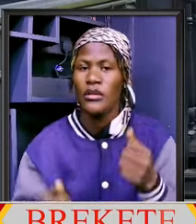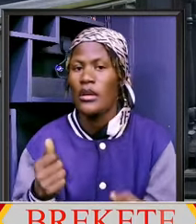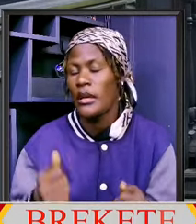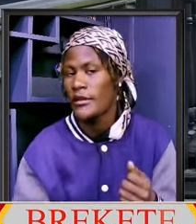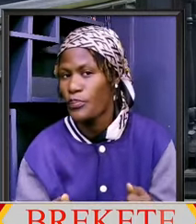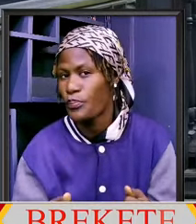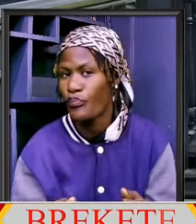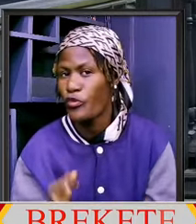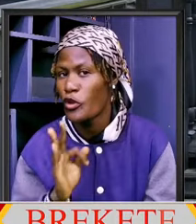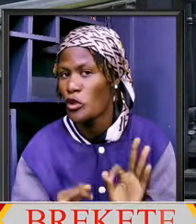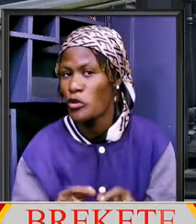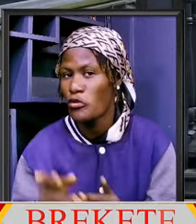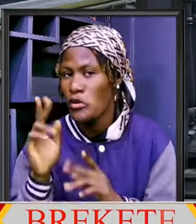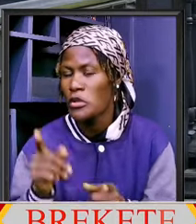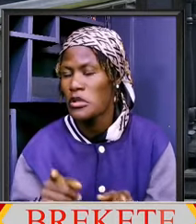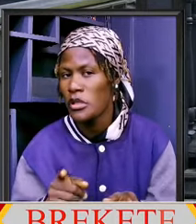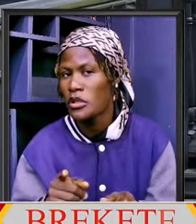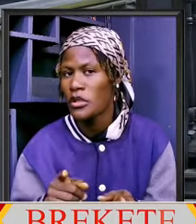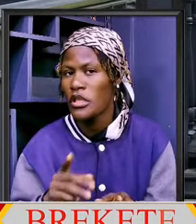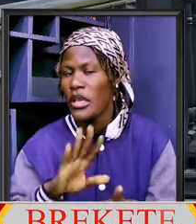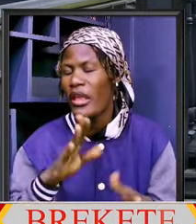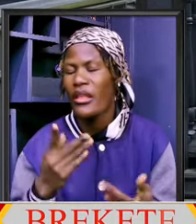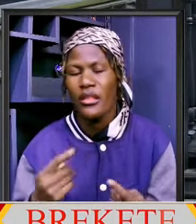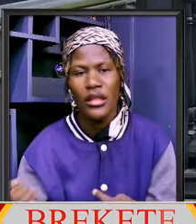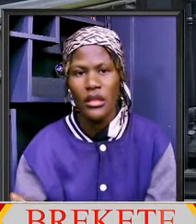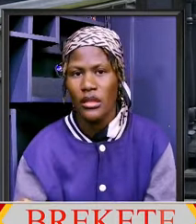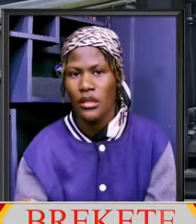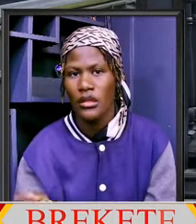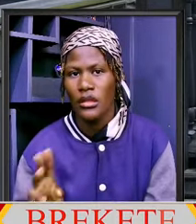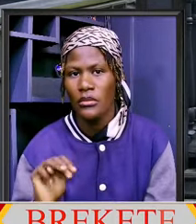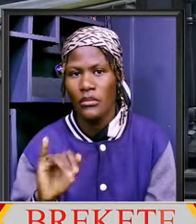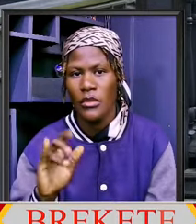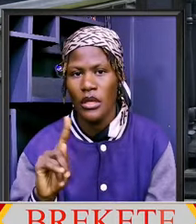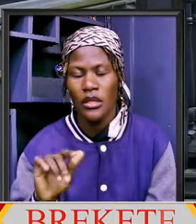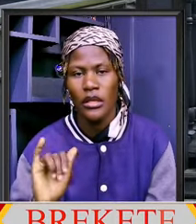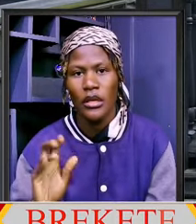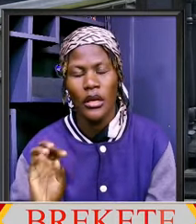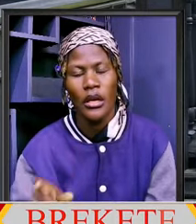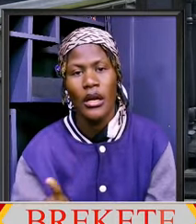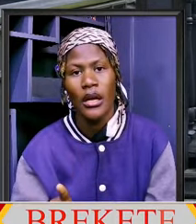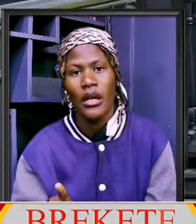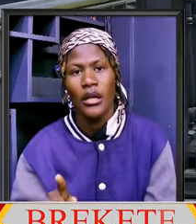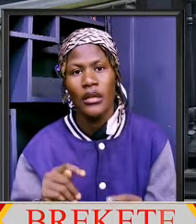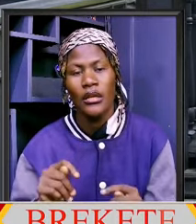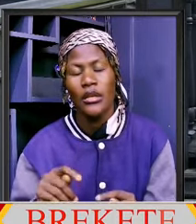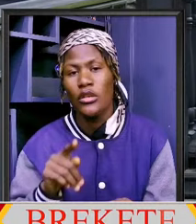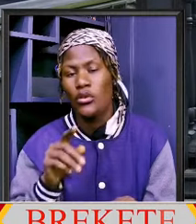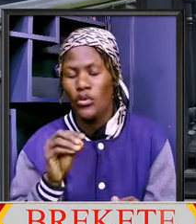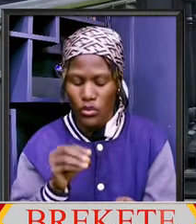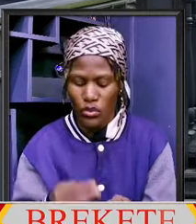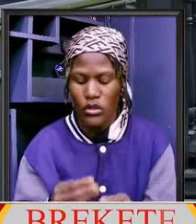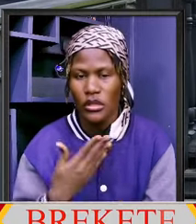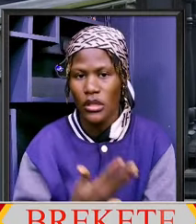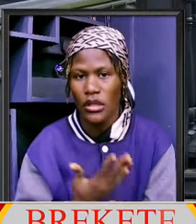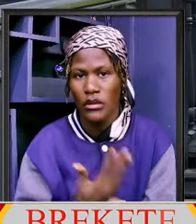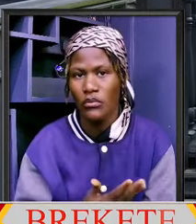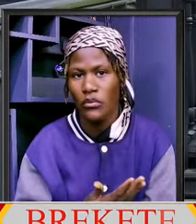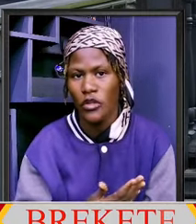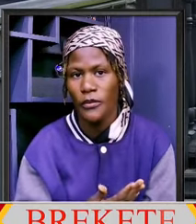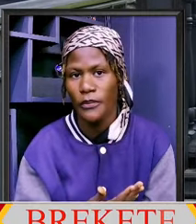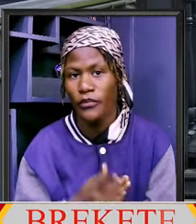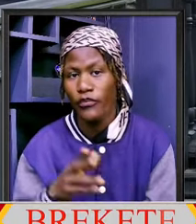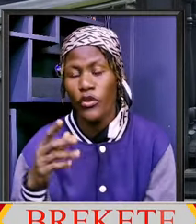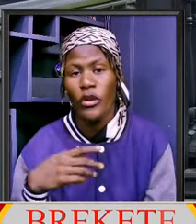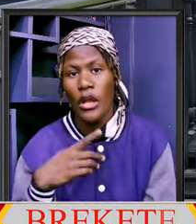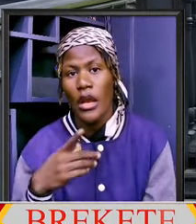reach there, anything, medical treatment, no touch inside the money again. Okay, sir. Yes, sir. You let